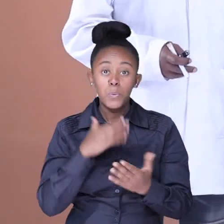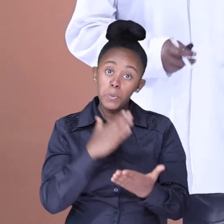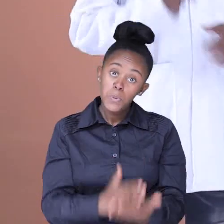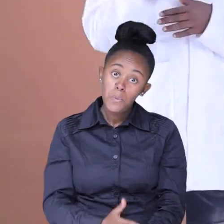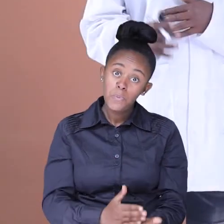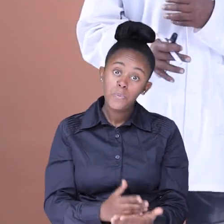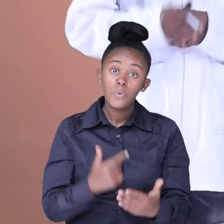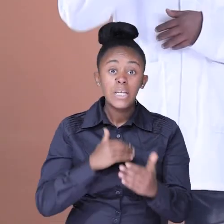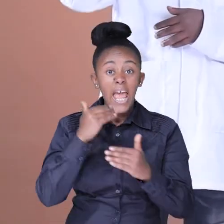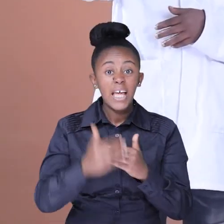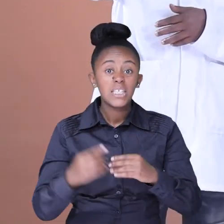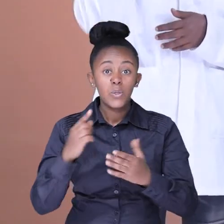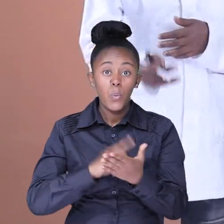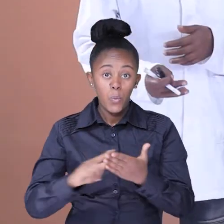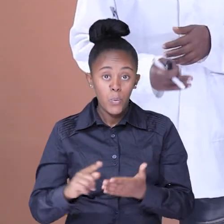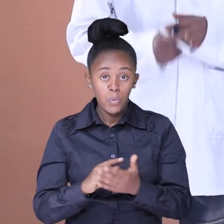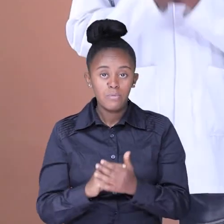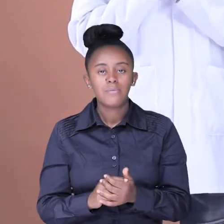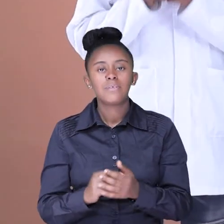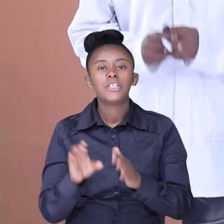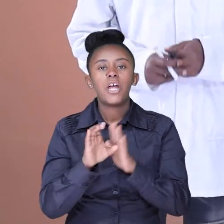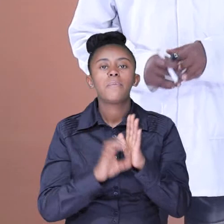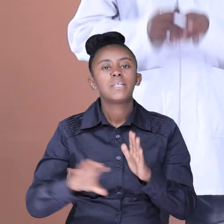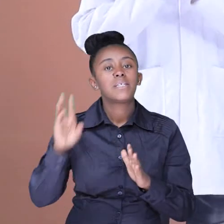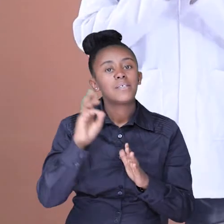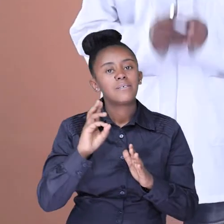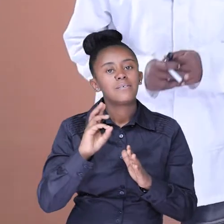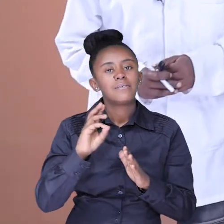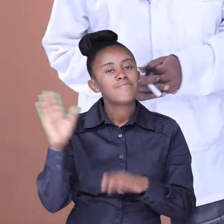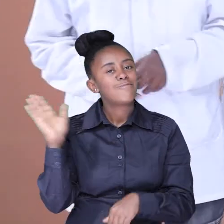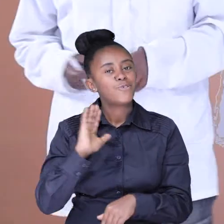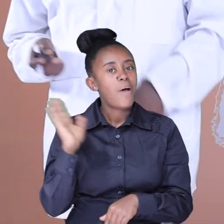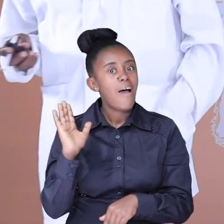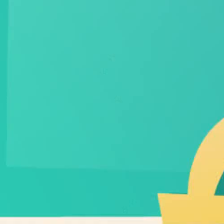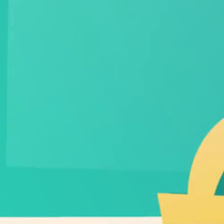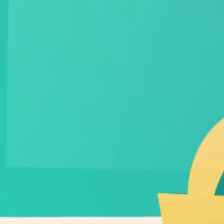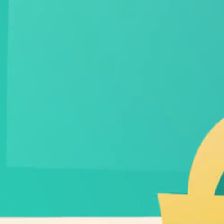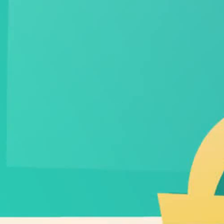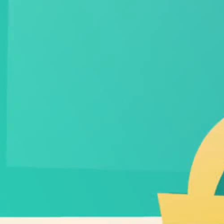on this one. Next we start chapter 6. Until then, goodbye.